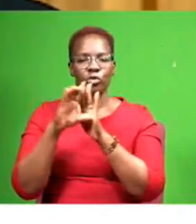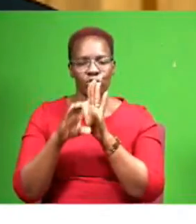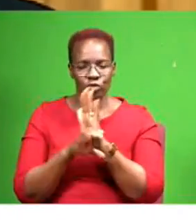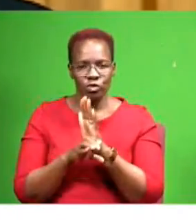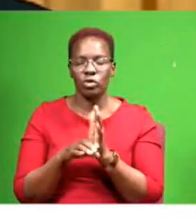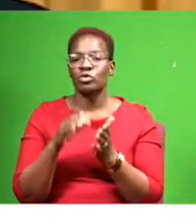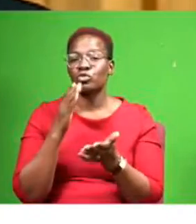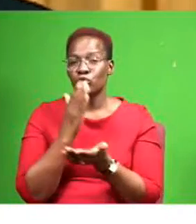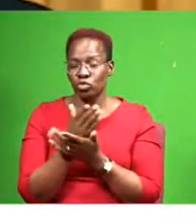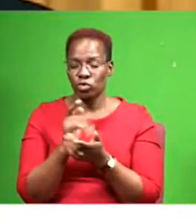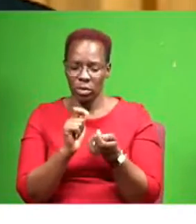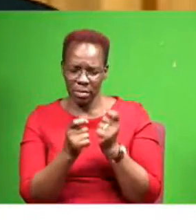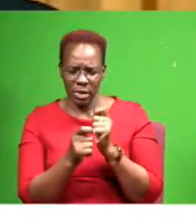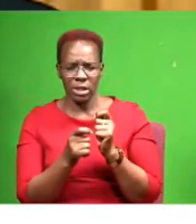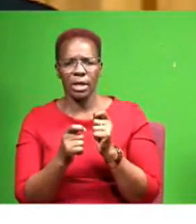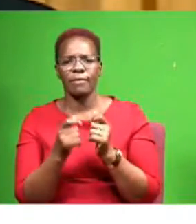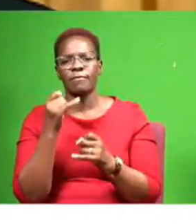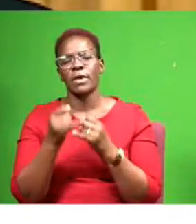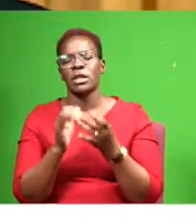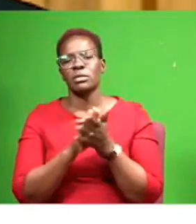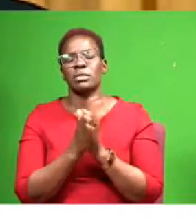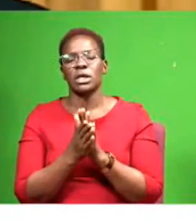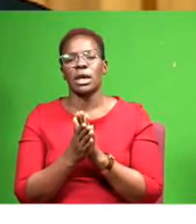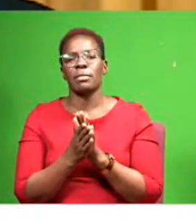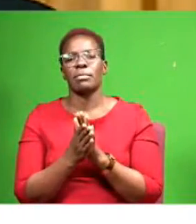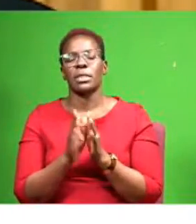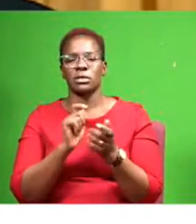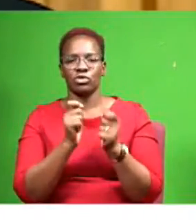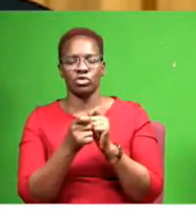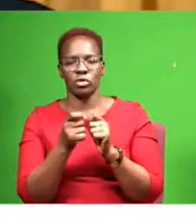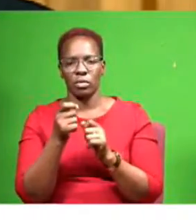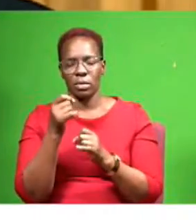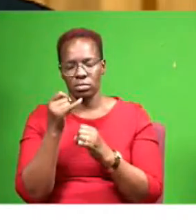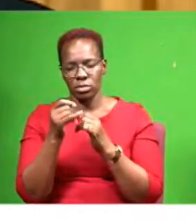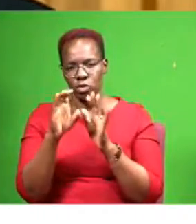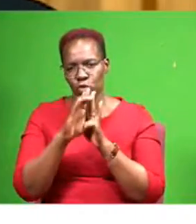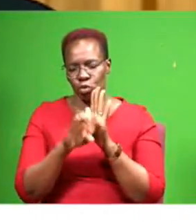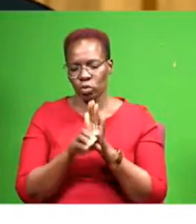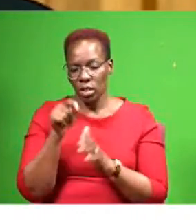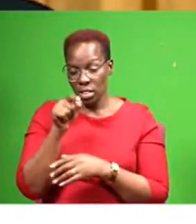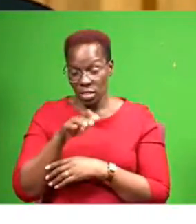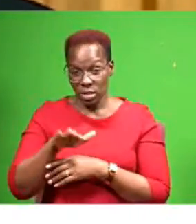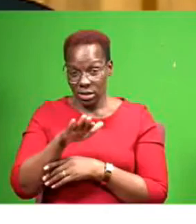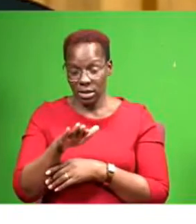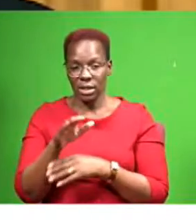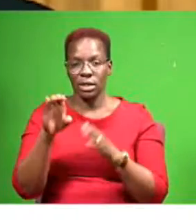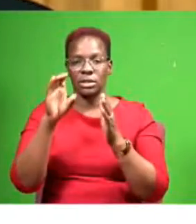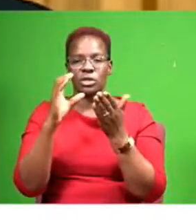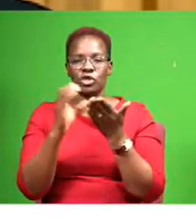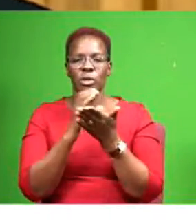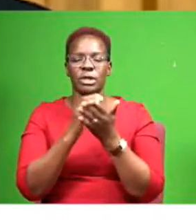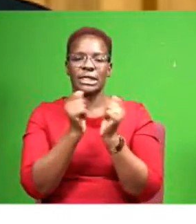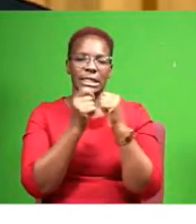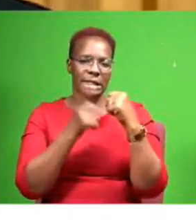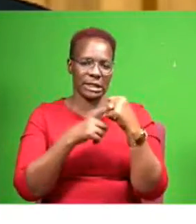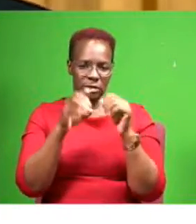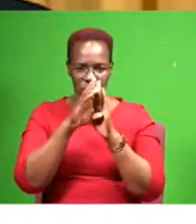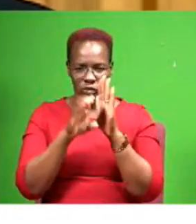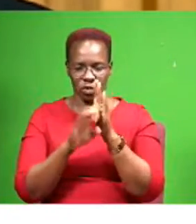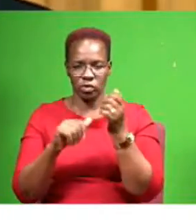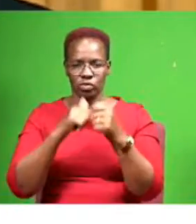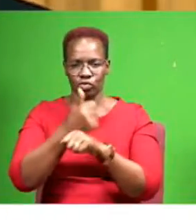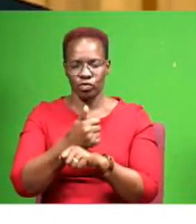the amendments culminated in dismemberment of the original Constitution. It is in that context that Chapter 16 of the Constitution was